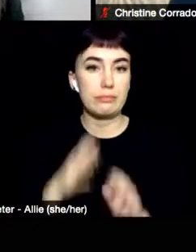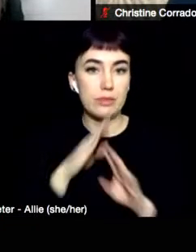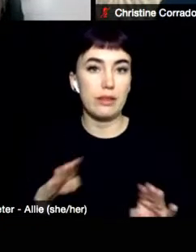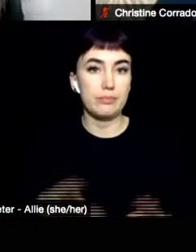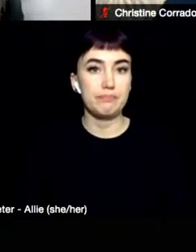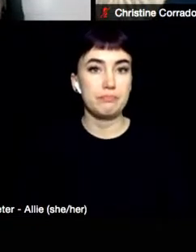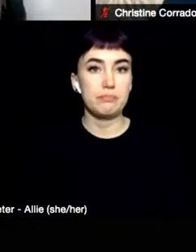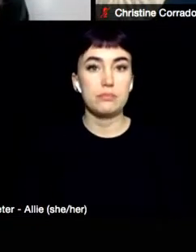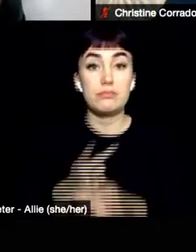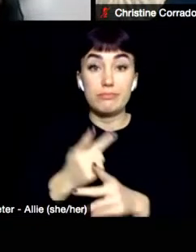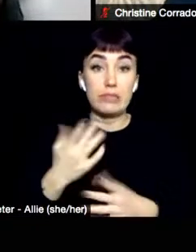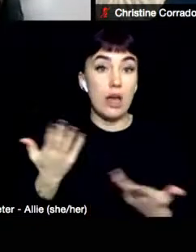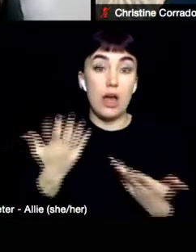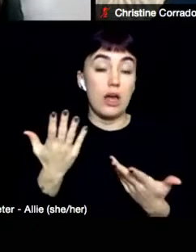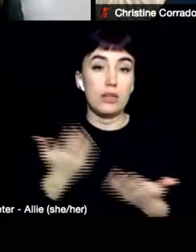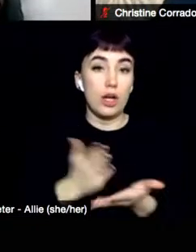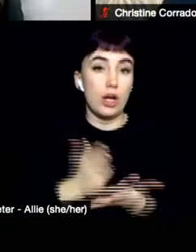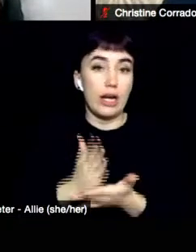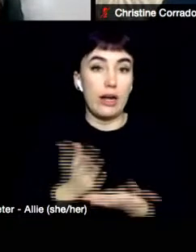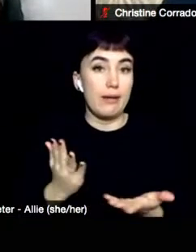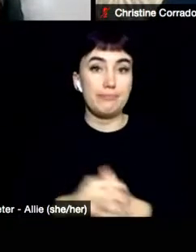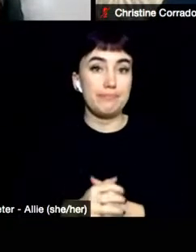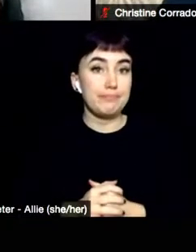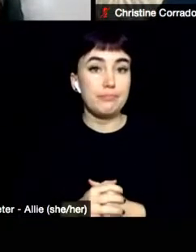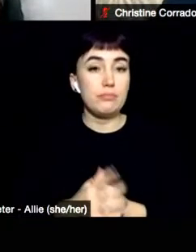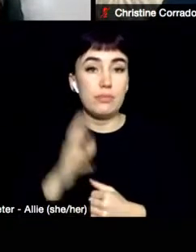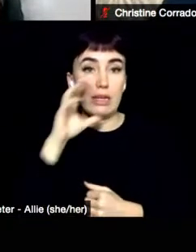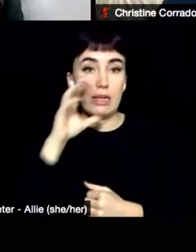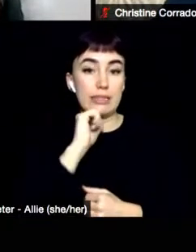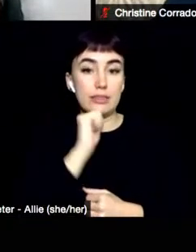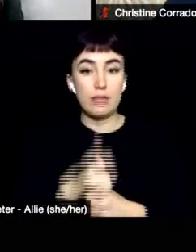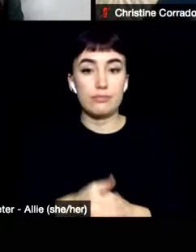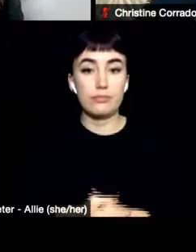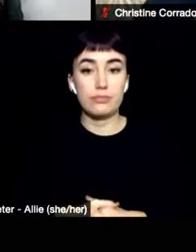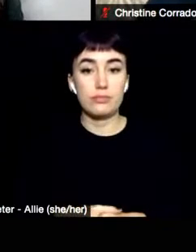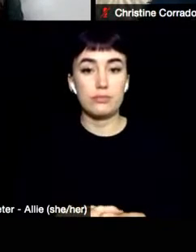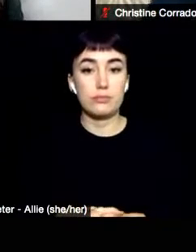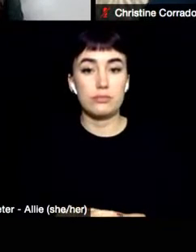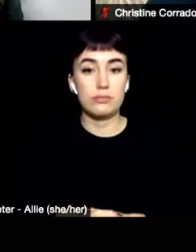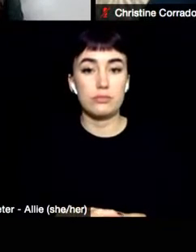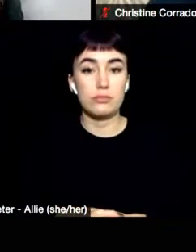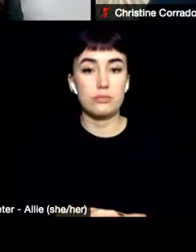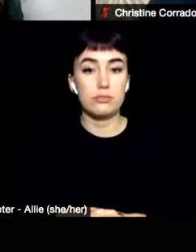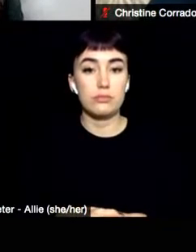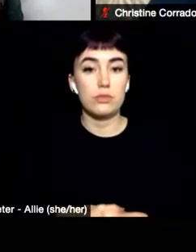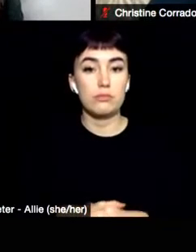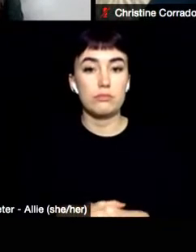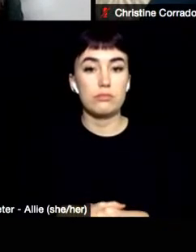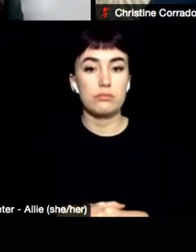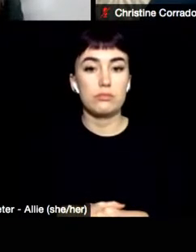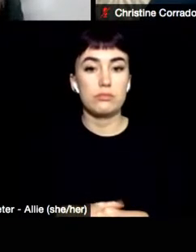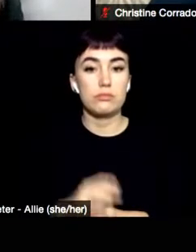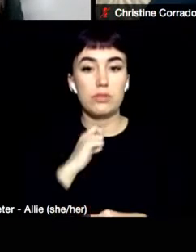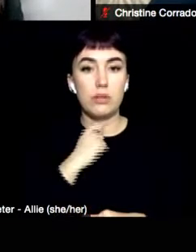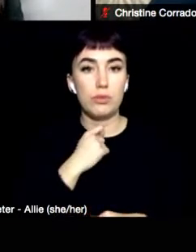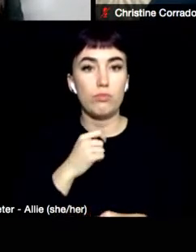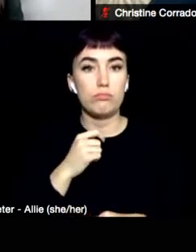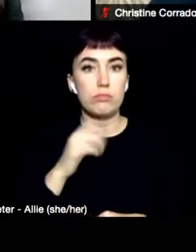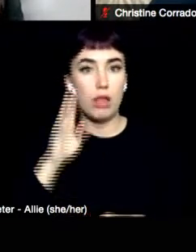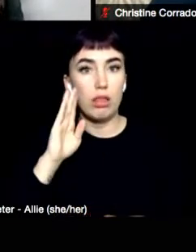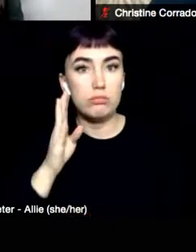All right, I guess not. Hello? Oh,